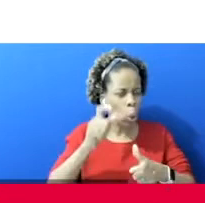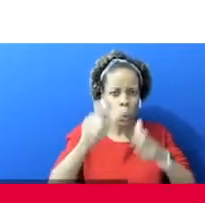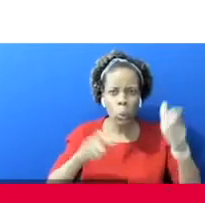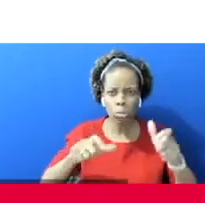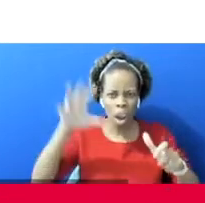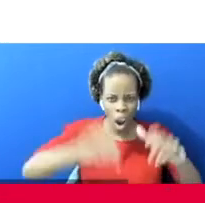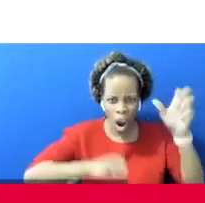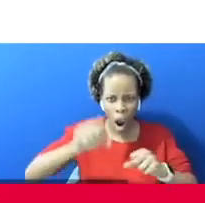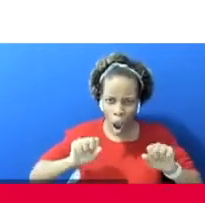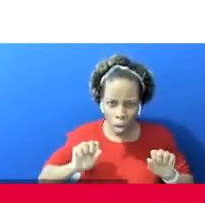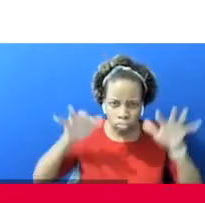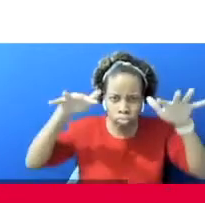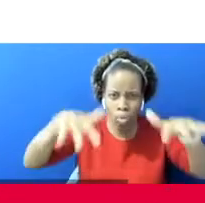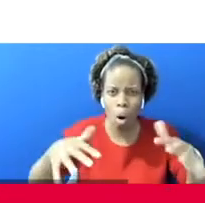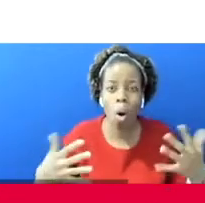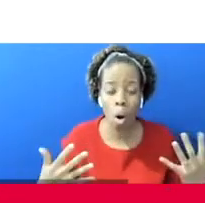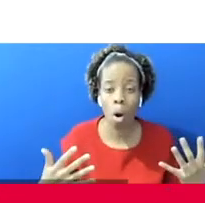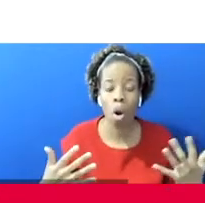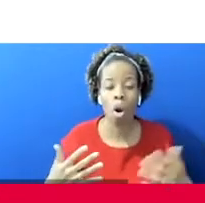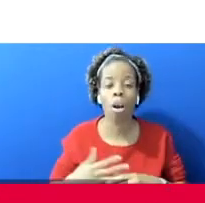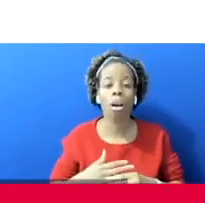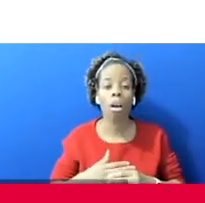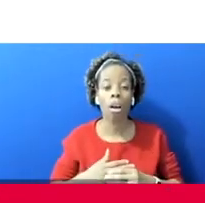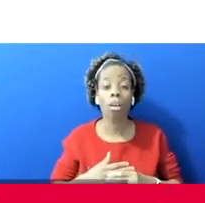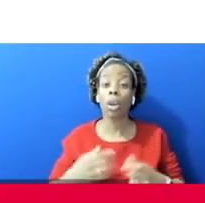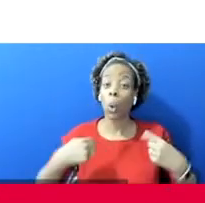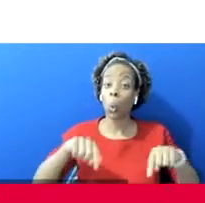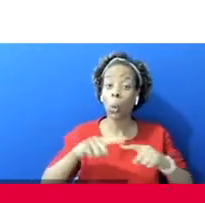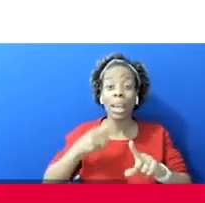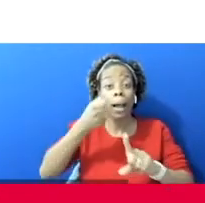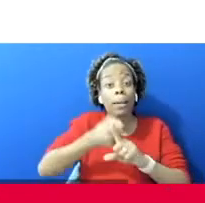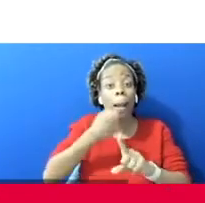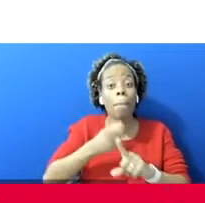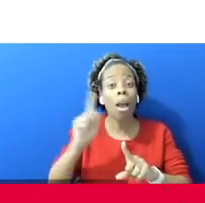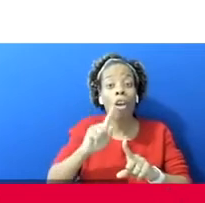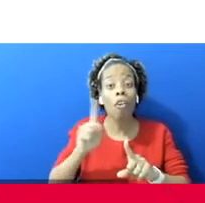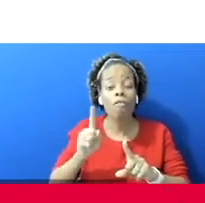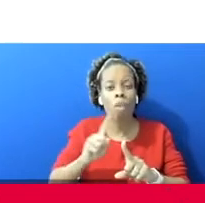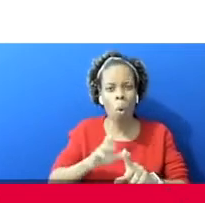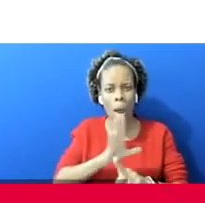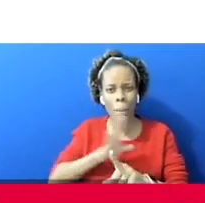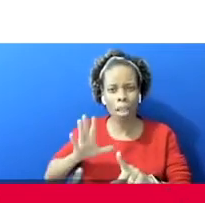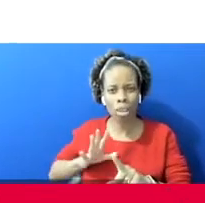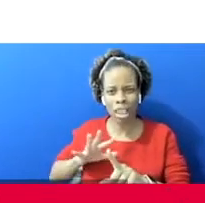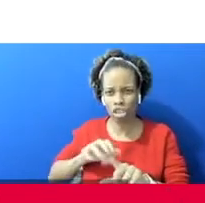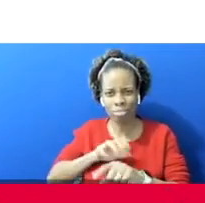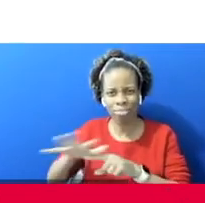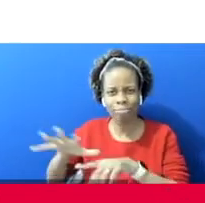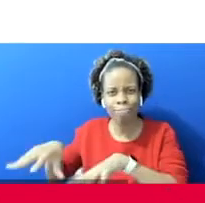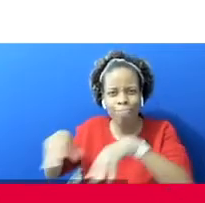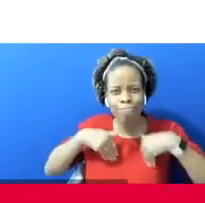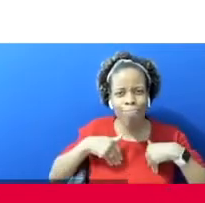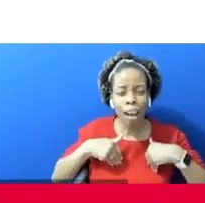from a perspective, especially for on our side, campaigning for demilitarization and stuff, again, like there's so many layers to it. And